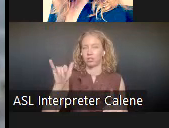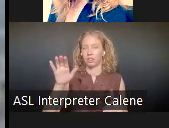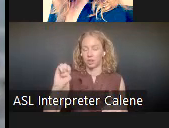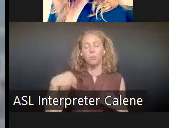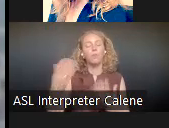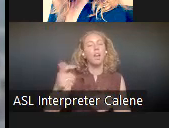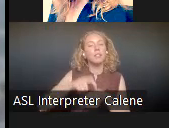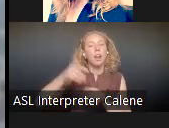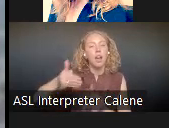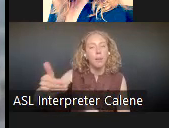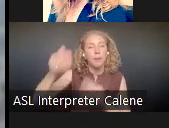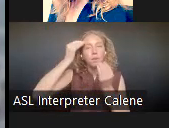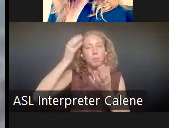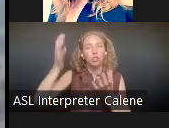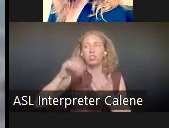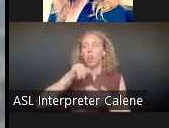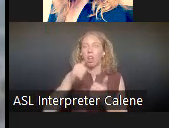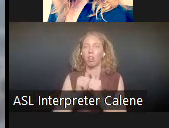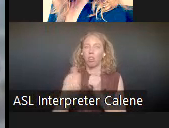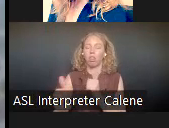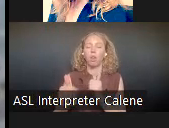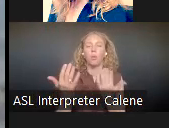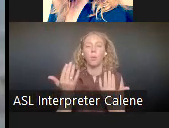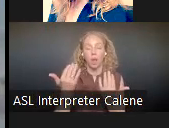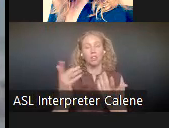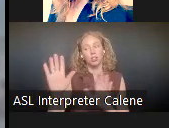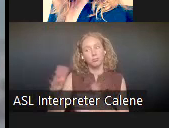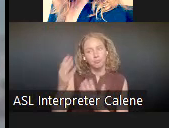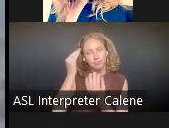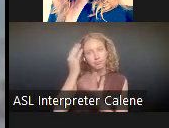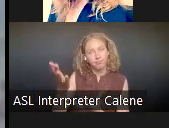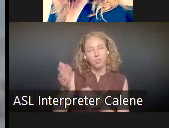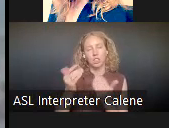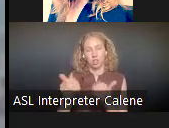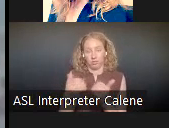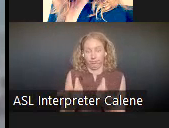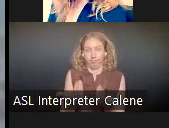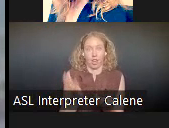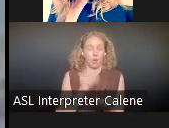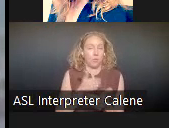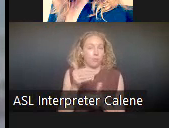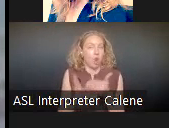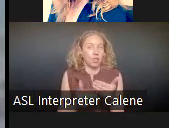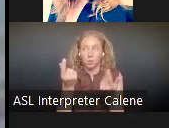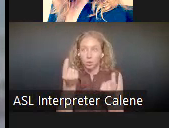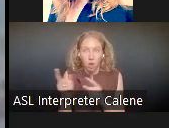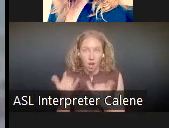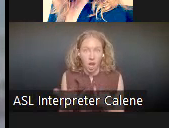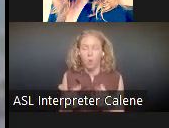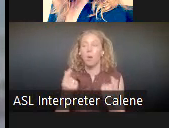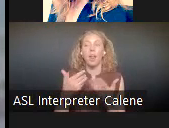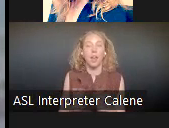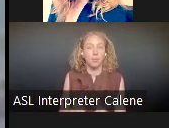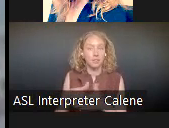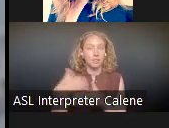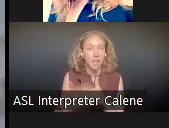timely information. Let them know, hey, this is where we are in the process. This is what needs to happen next. This is